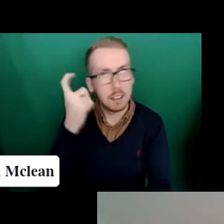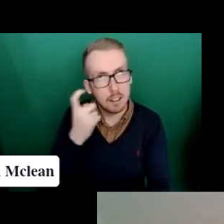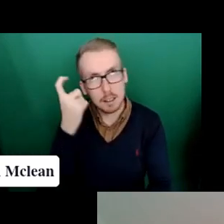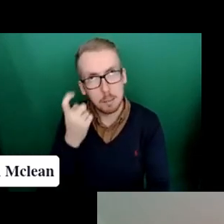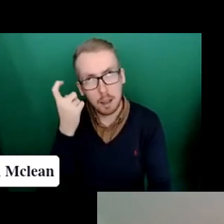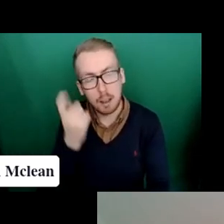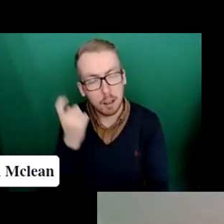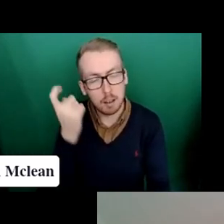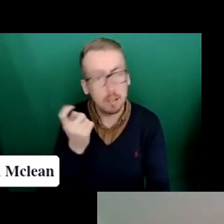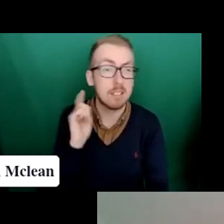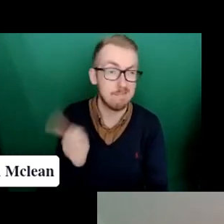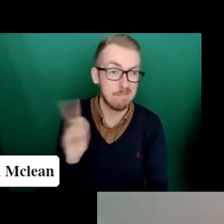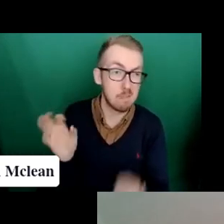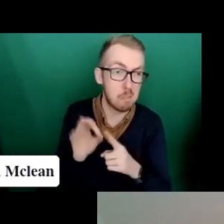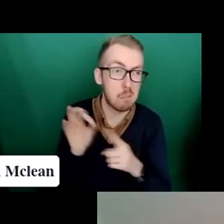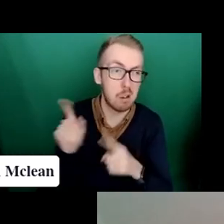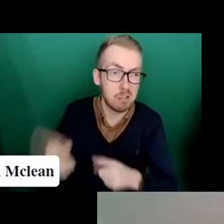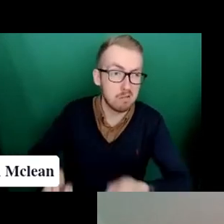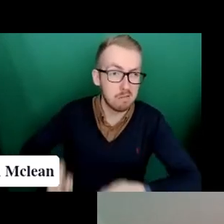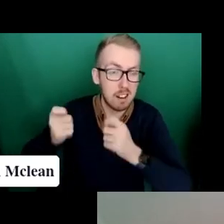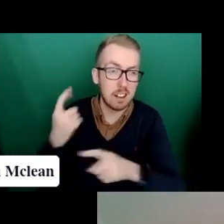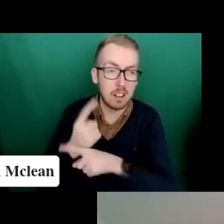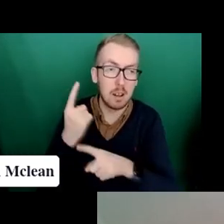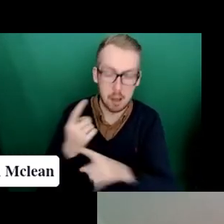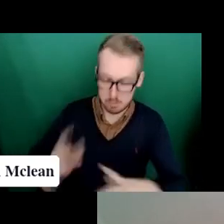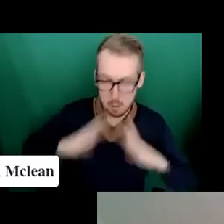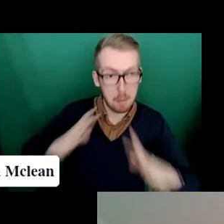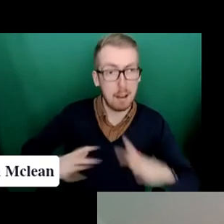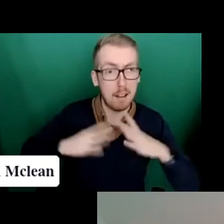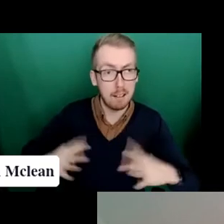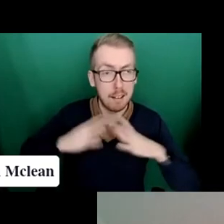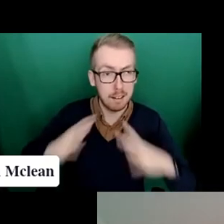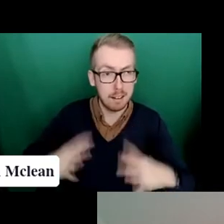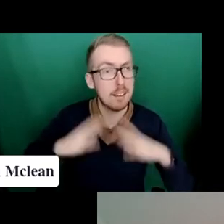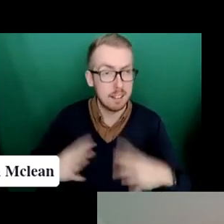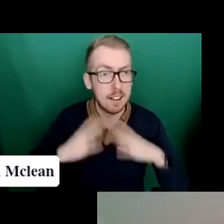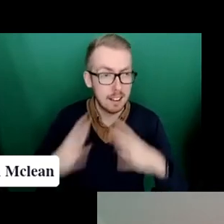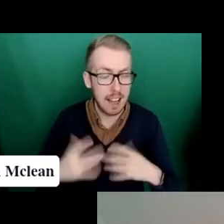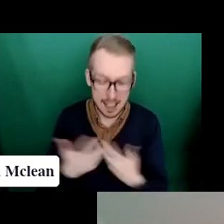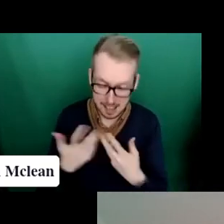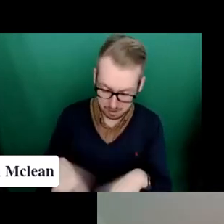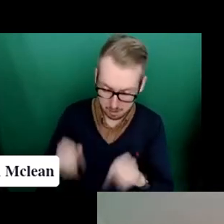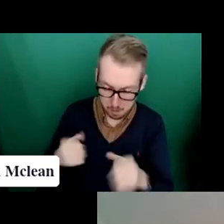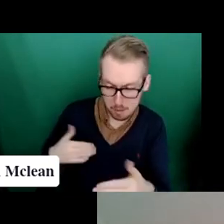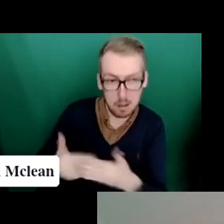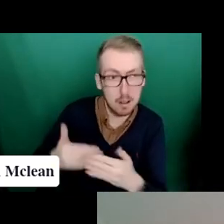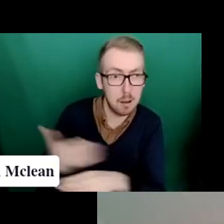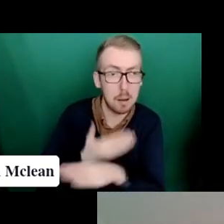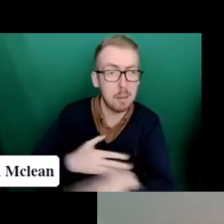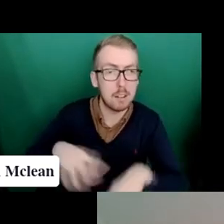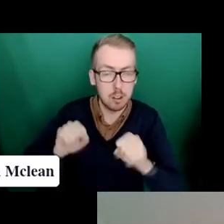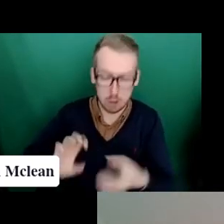really that point you made about everything's about the preparation before the thing starts, and how you deal with people, how you create